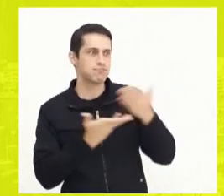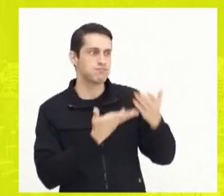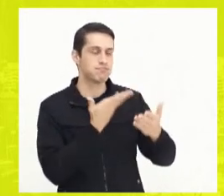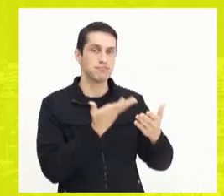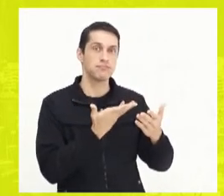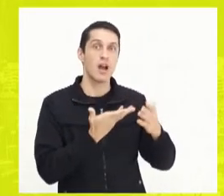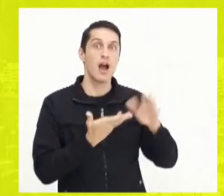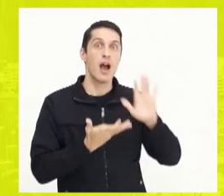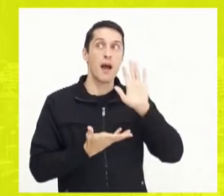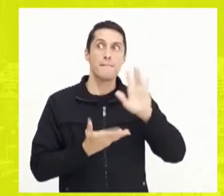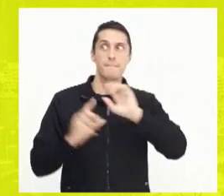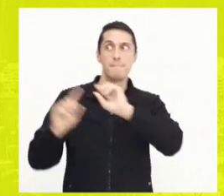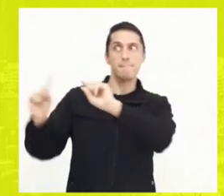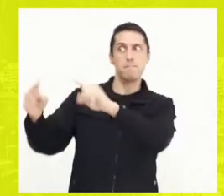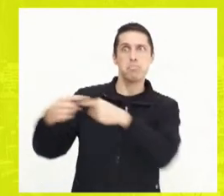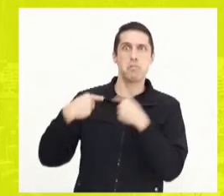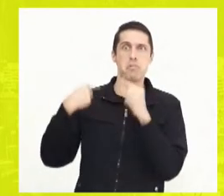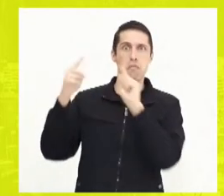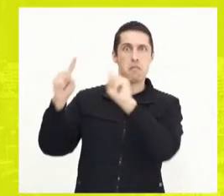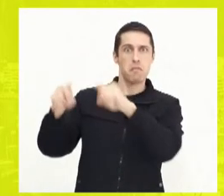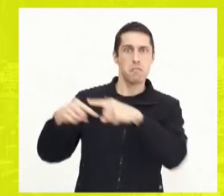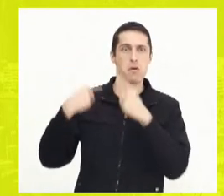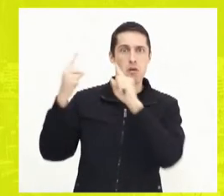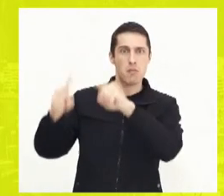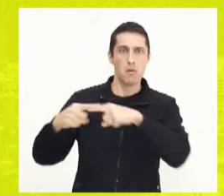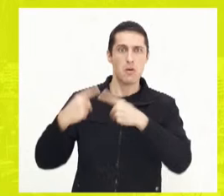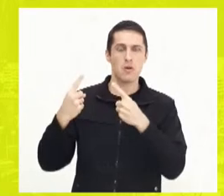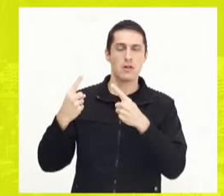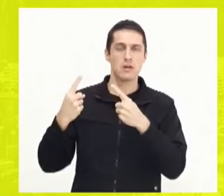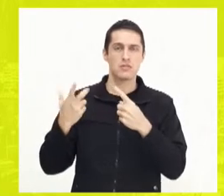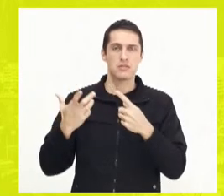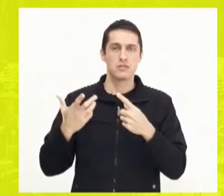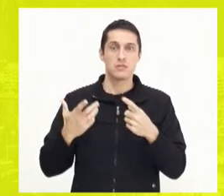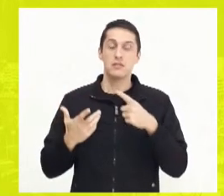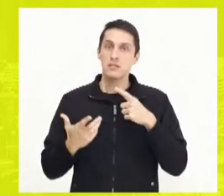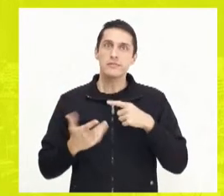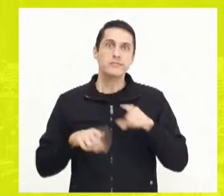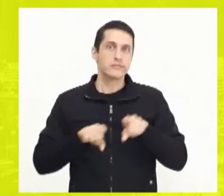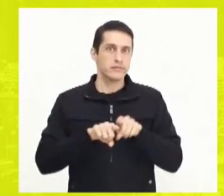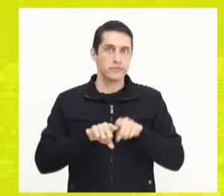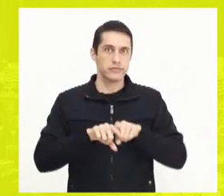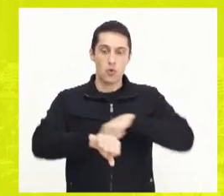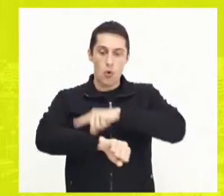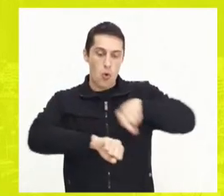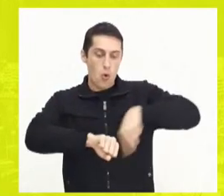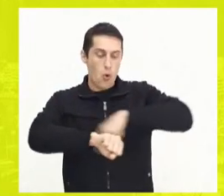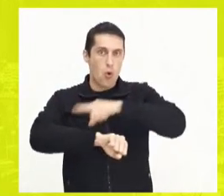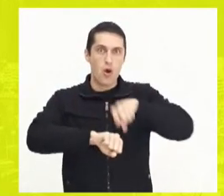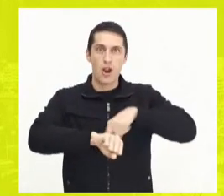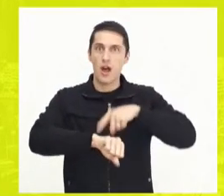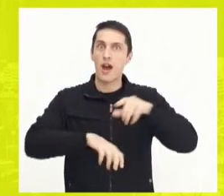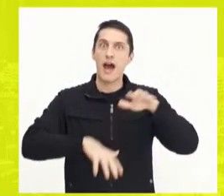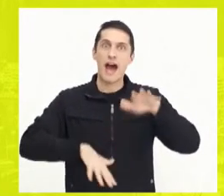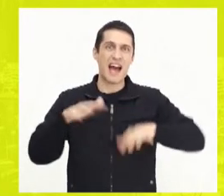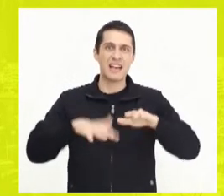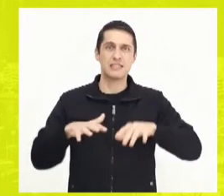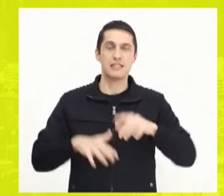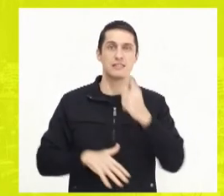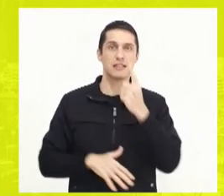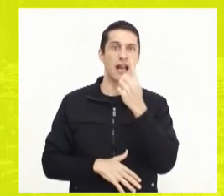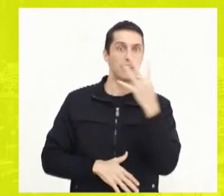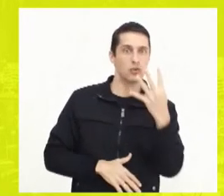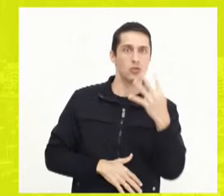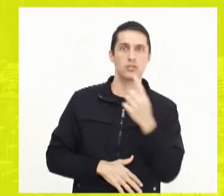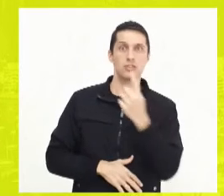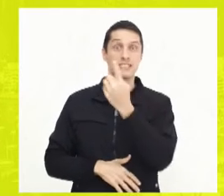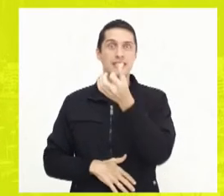with the routine of attacks threats but other things like workloads of